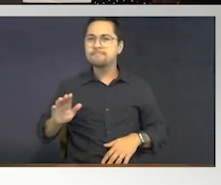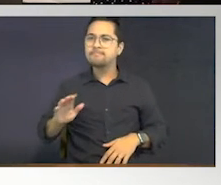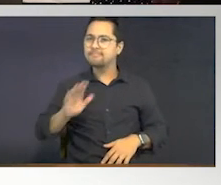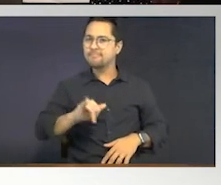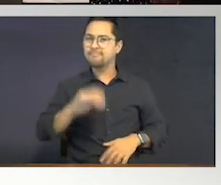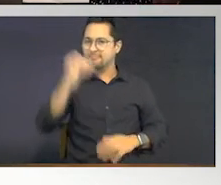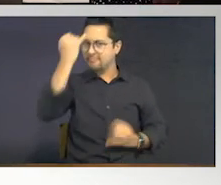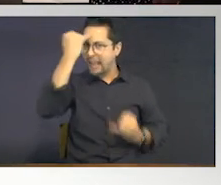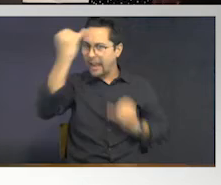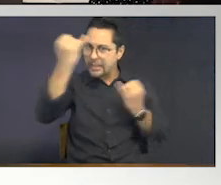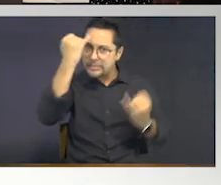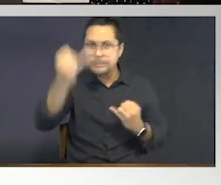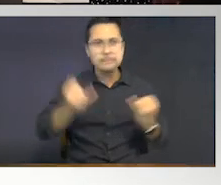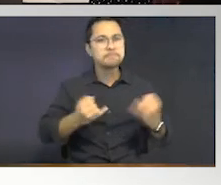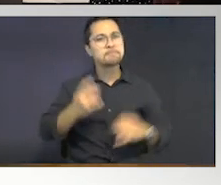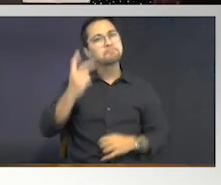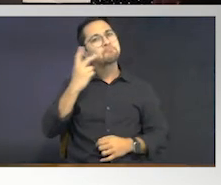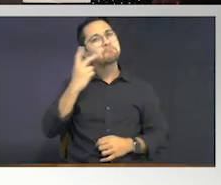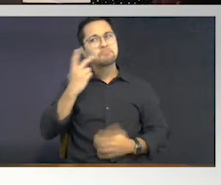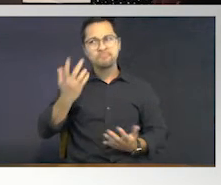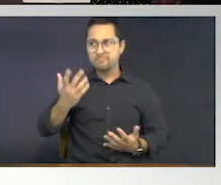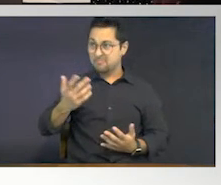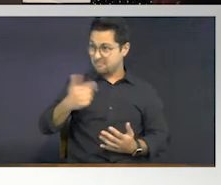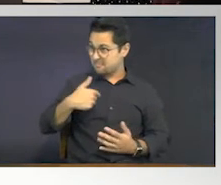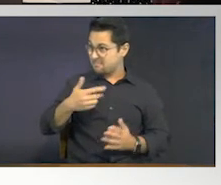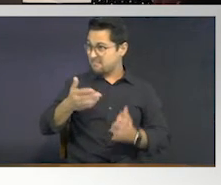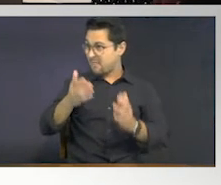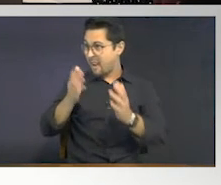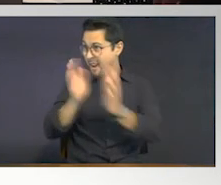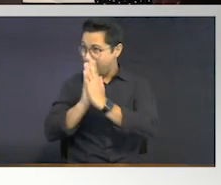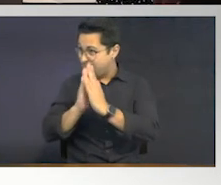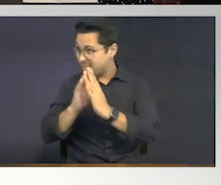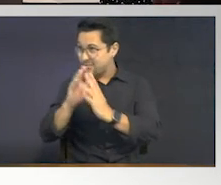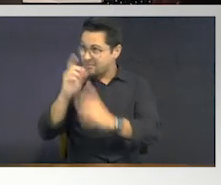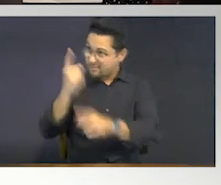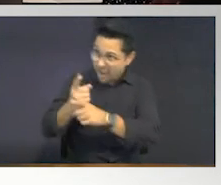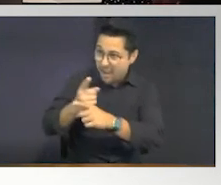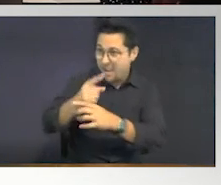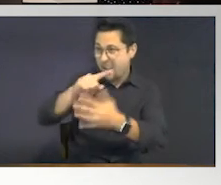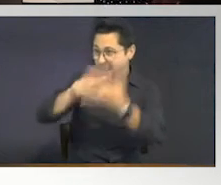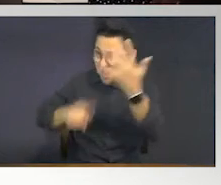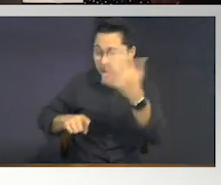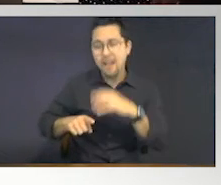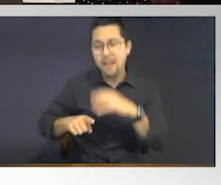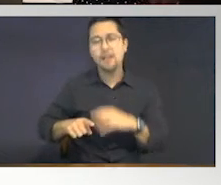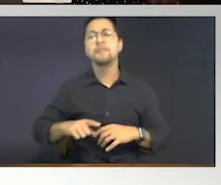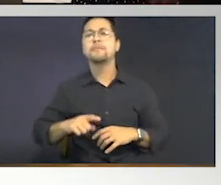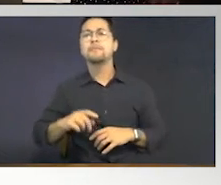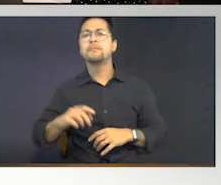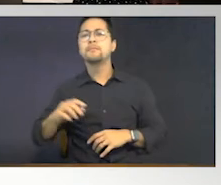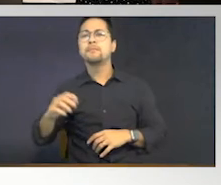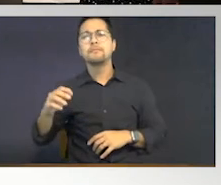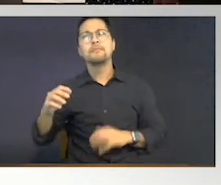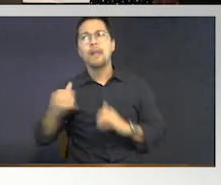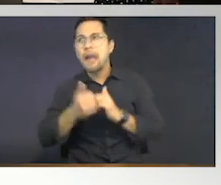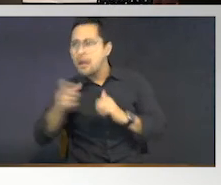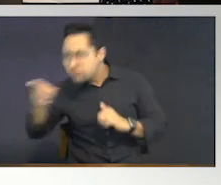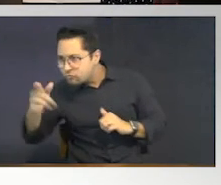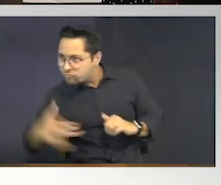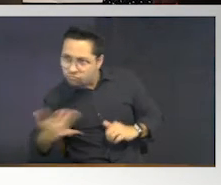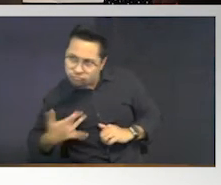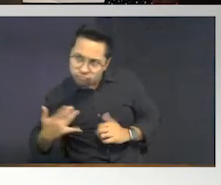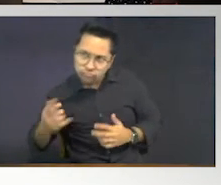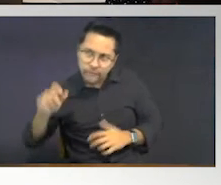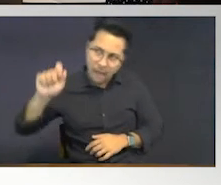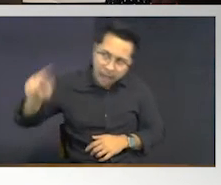just see if you were, asking them questions, what their response would be and how they would feel.